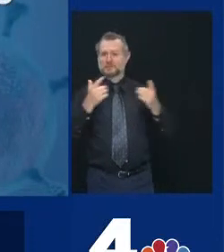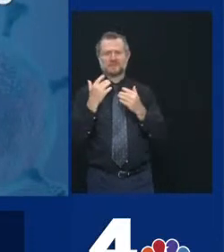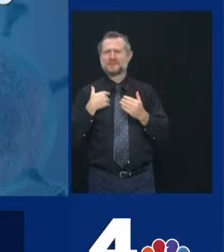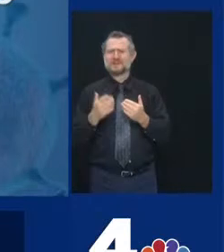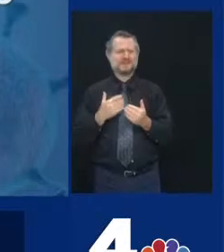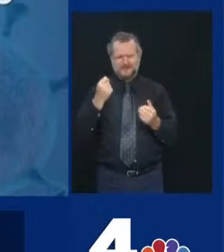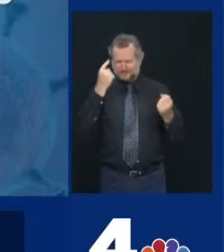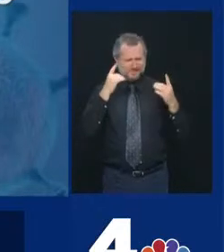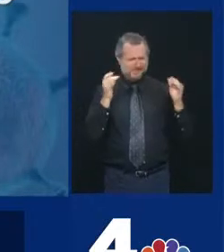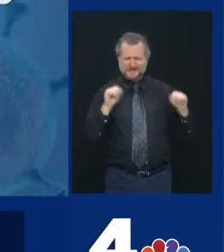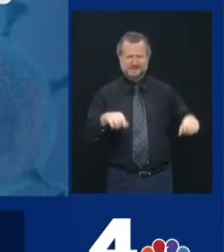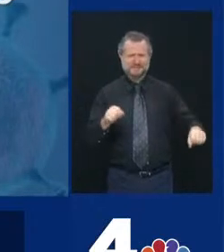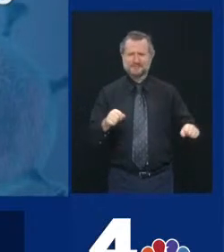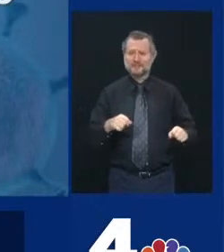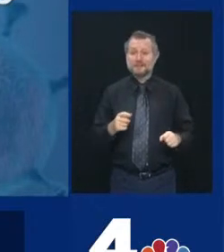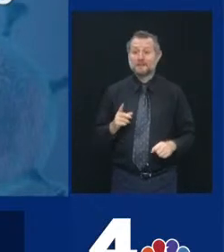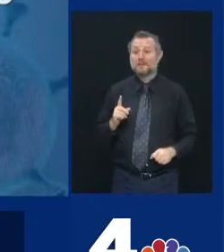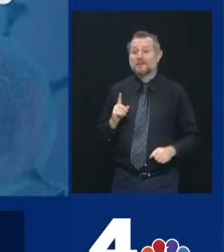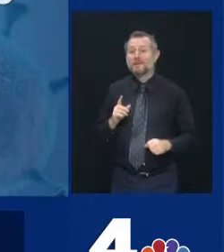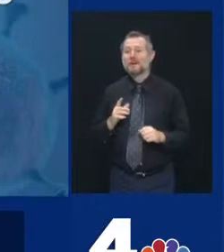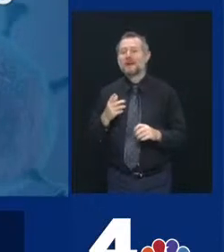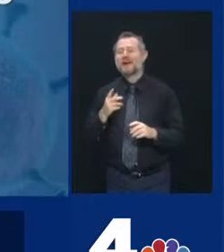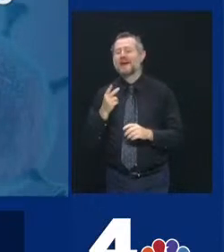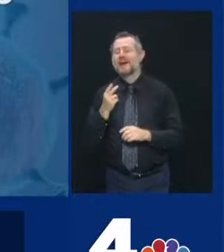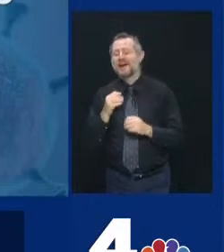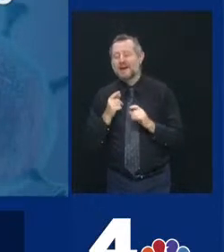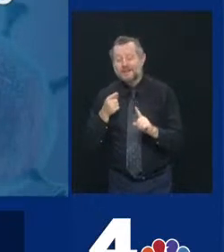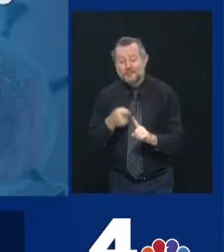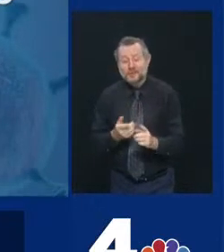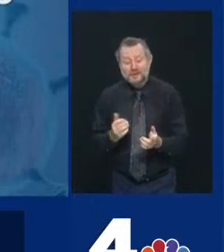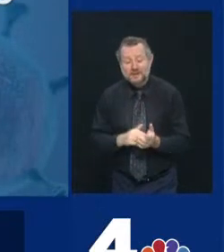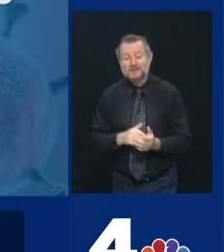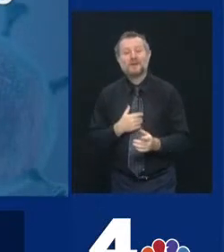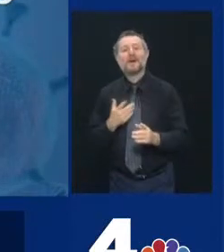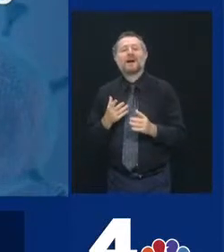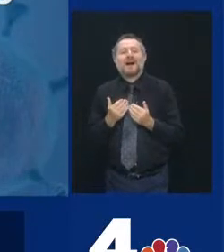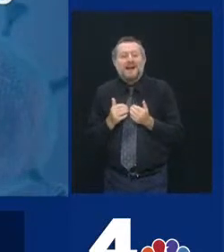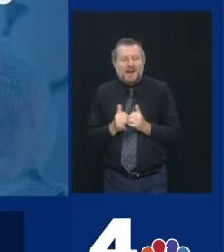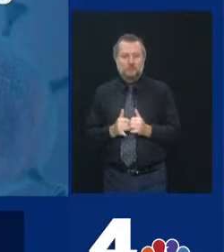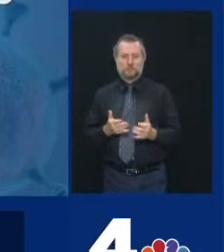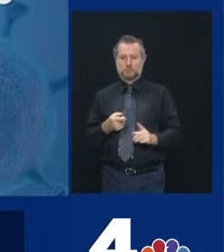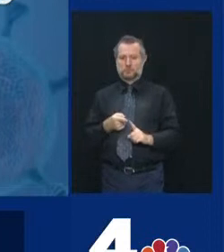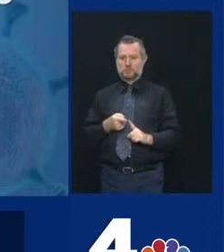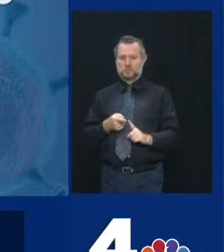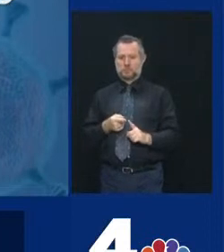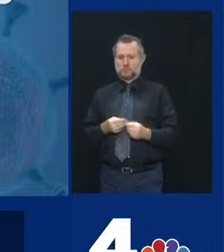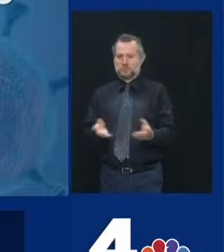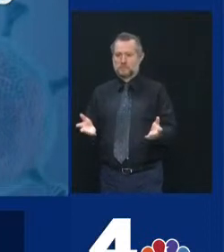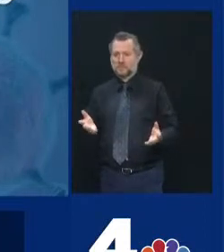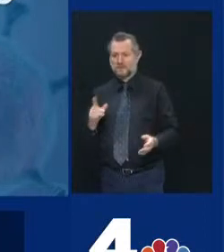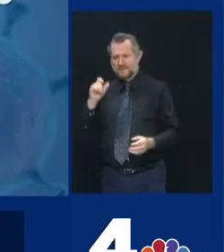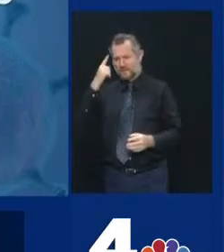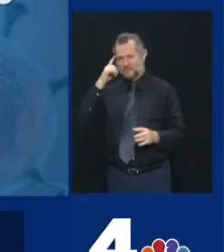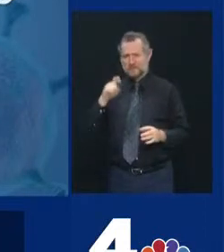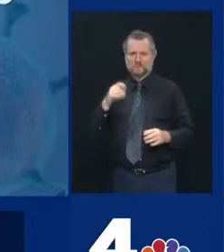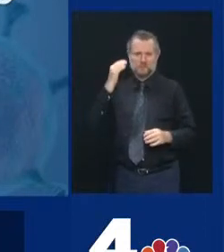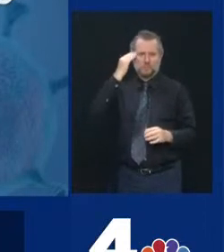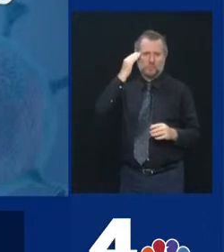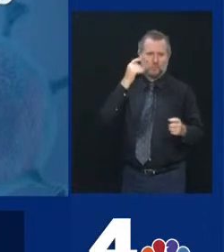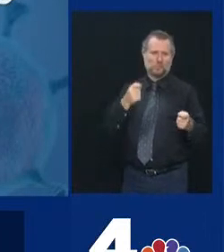it. How? How? And that's the art form of government, by the way. And that's what